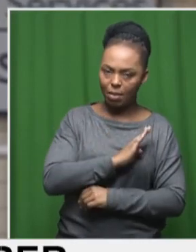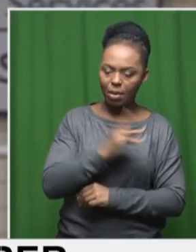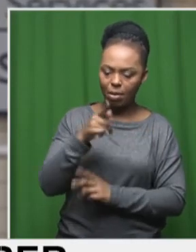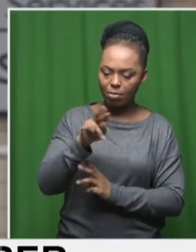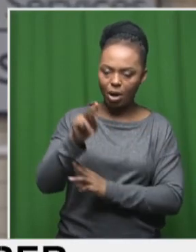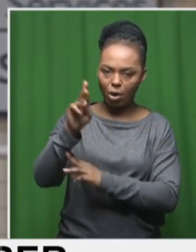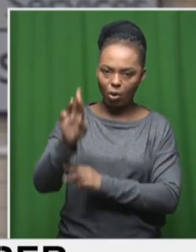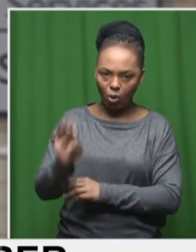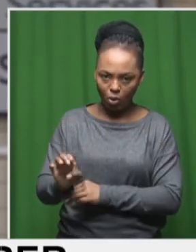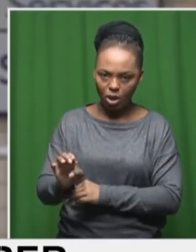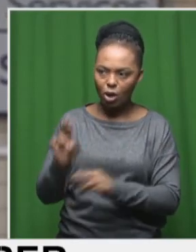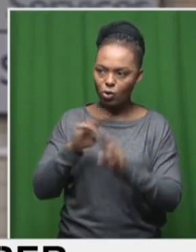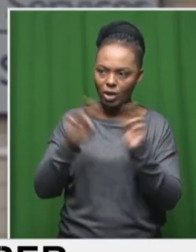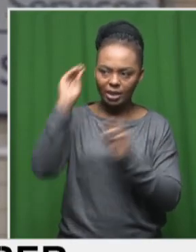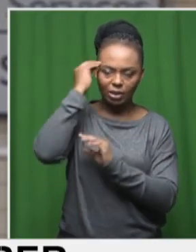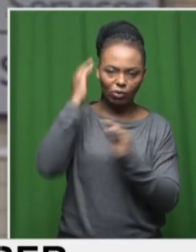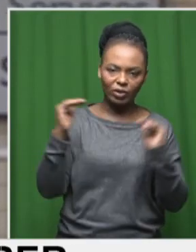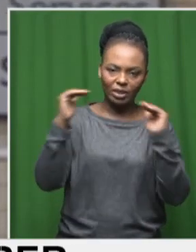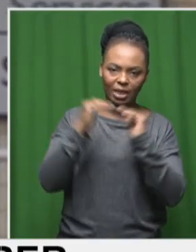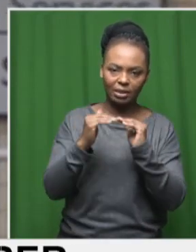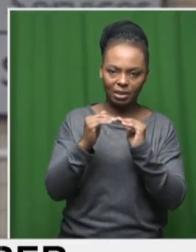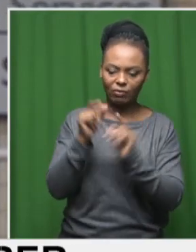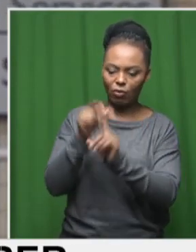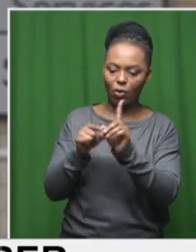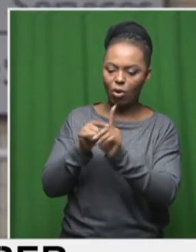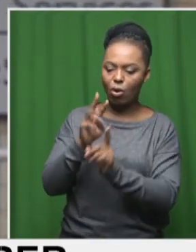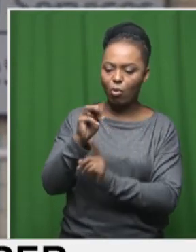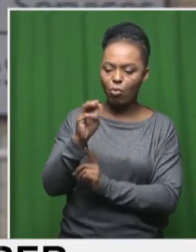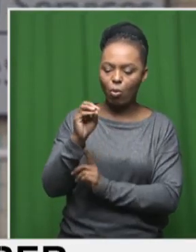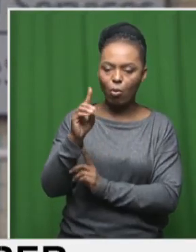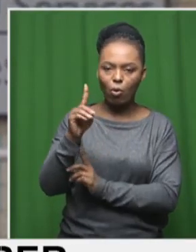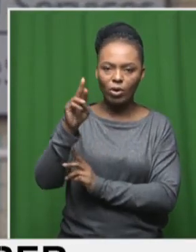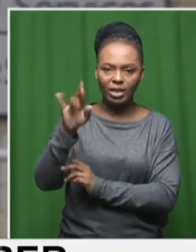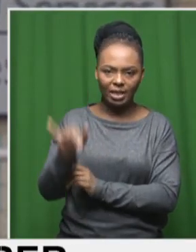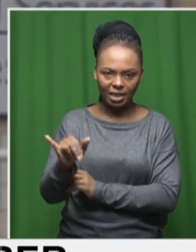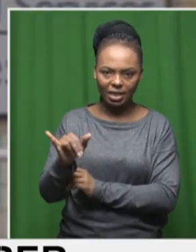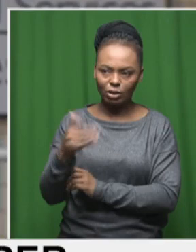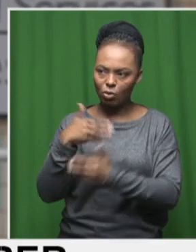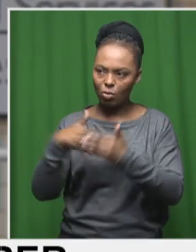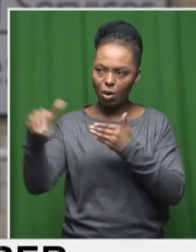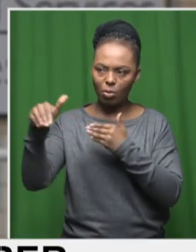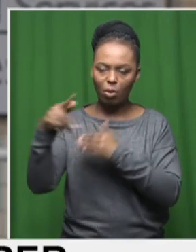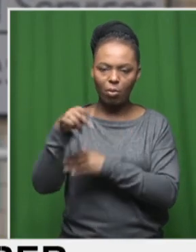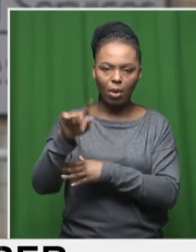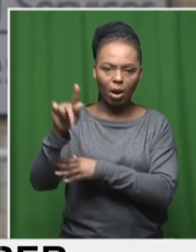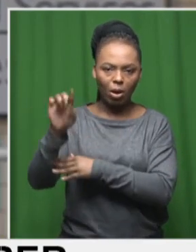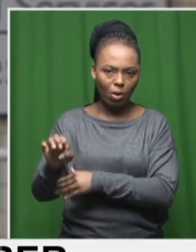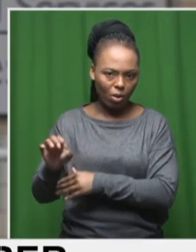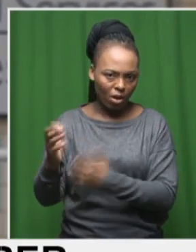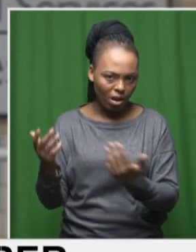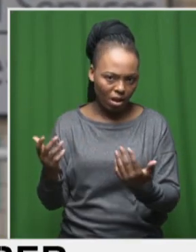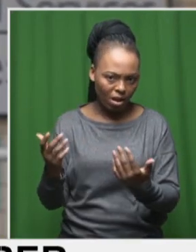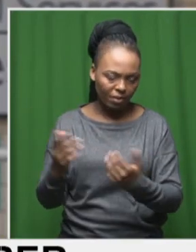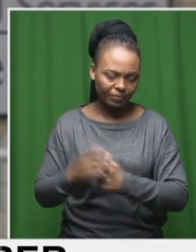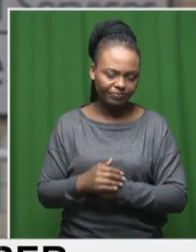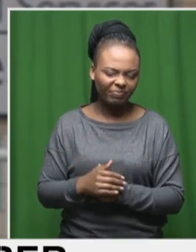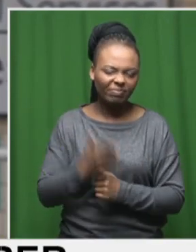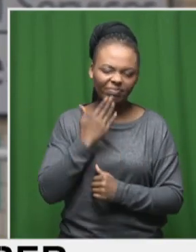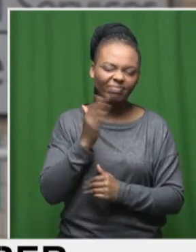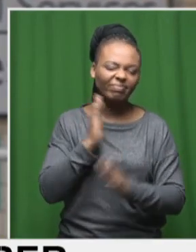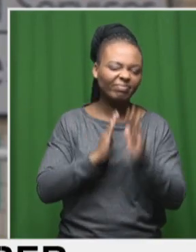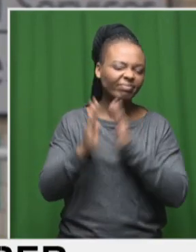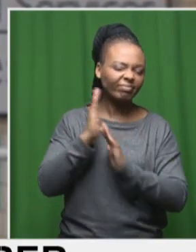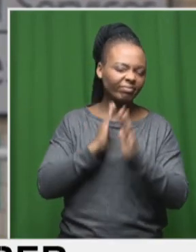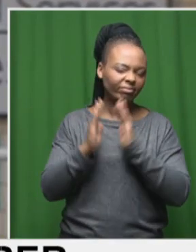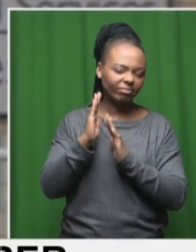not be in the interest of justice to have Donovan Moodley released on parole. Talk us through those